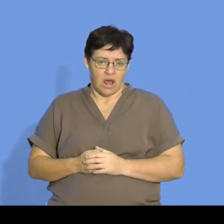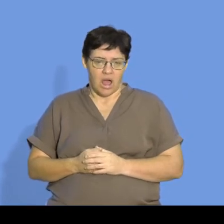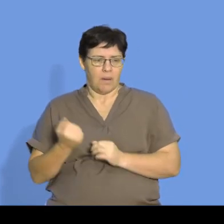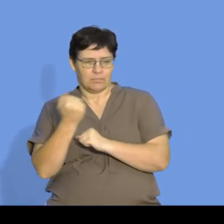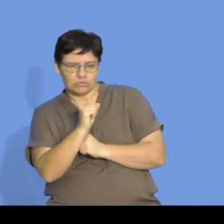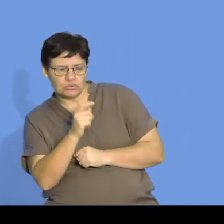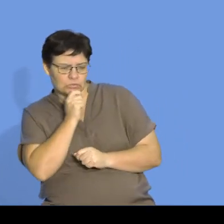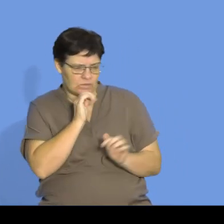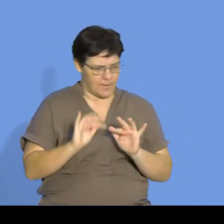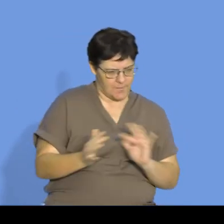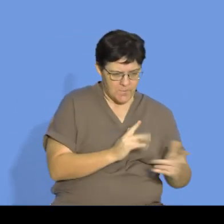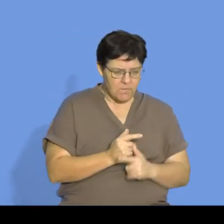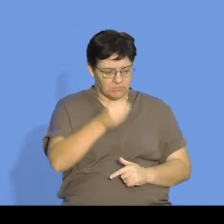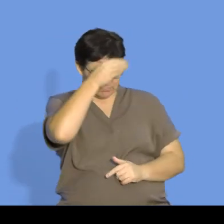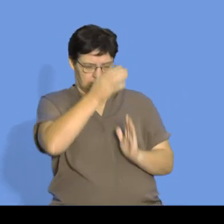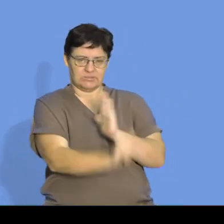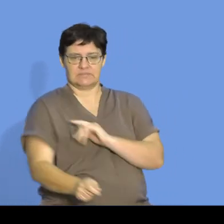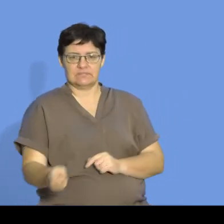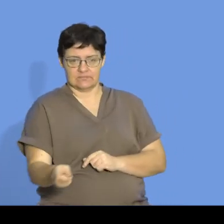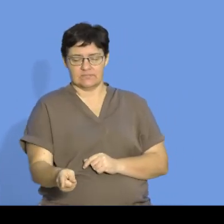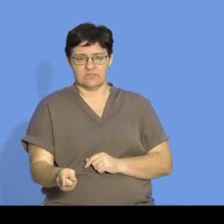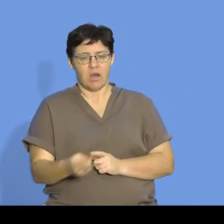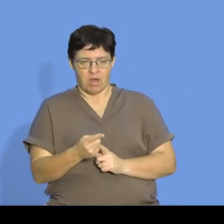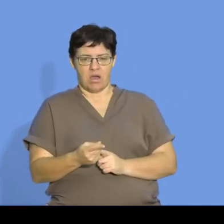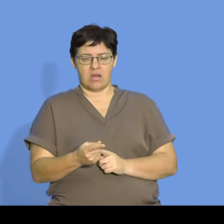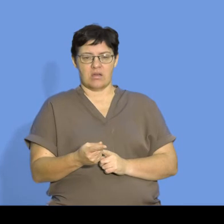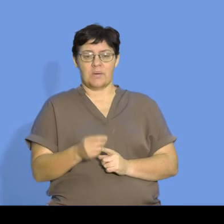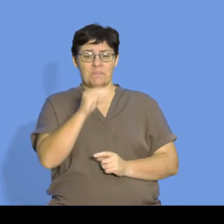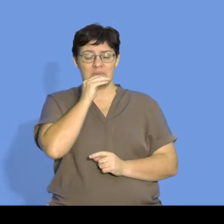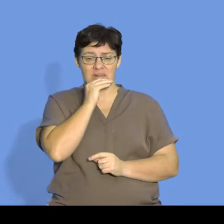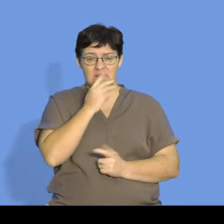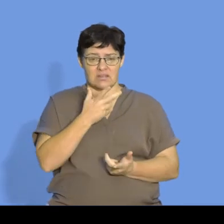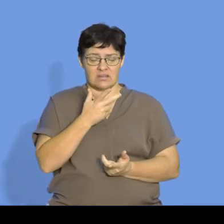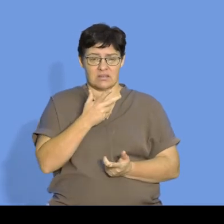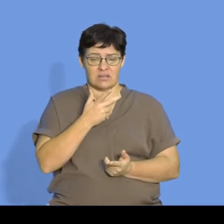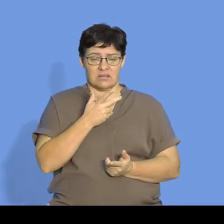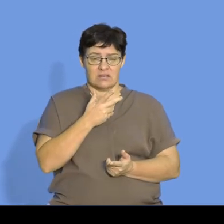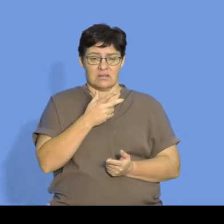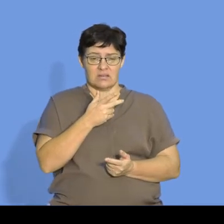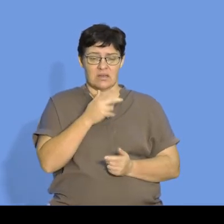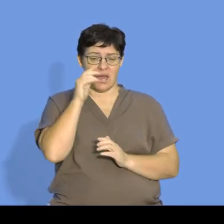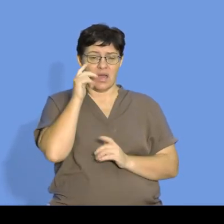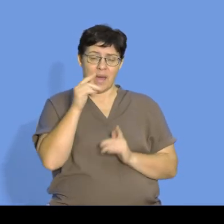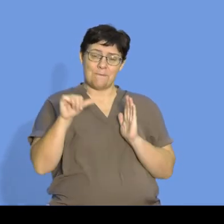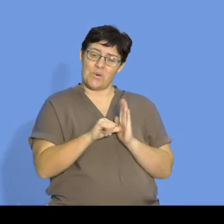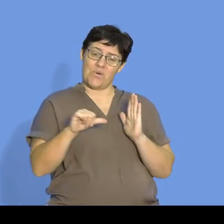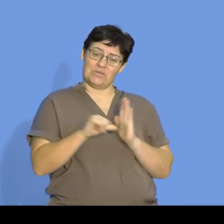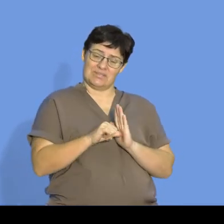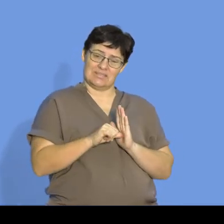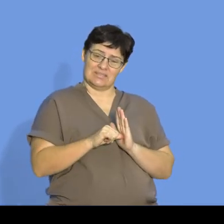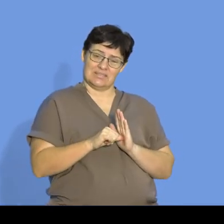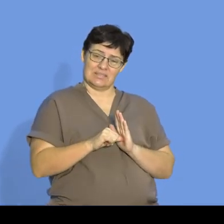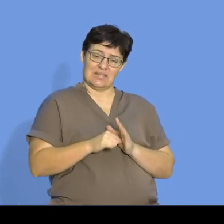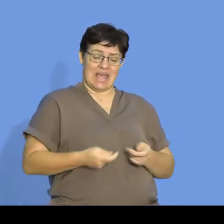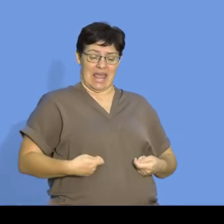on the use of machines. It would be irresponsible to reduce an important